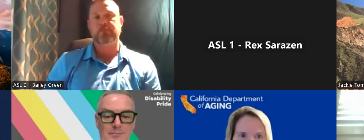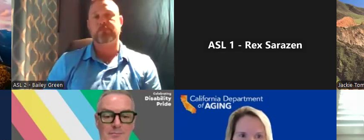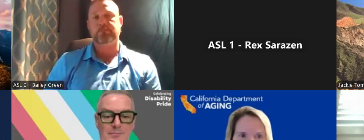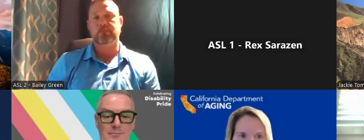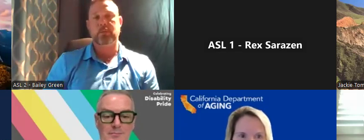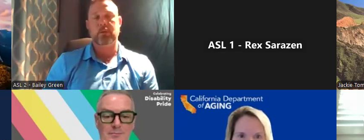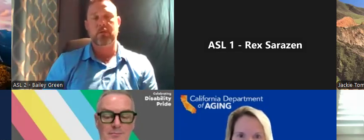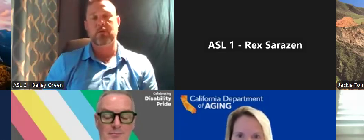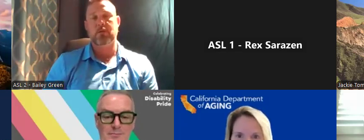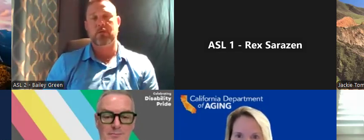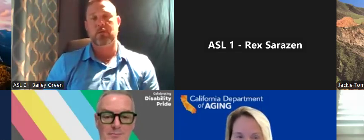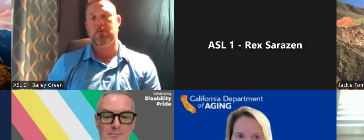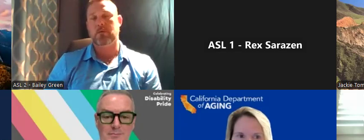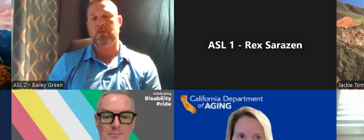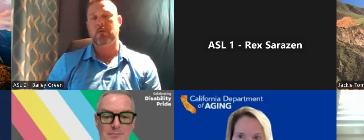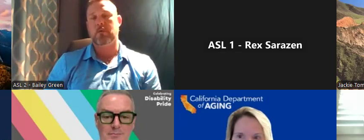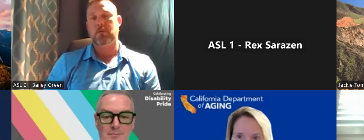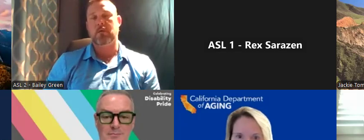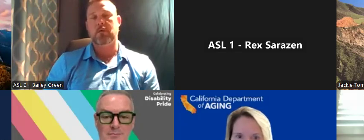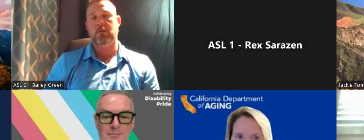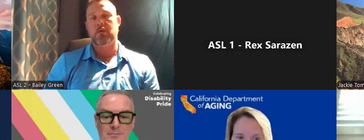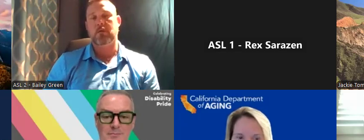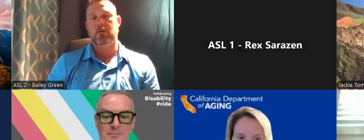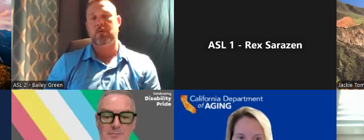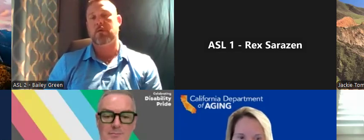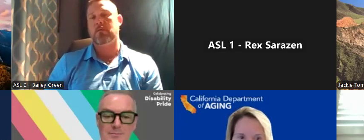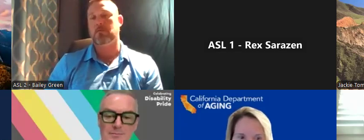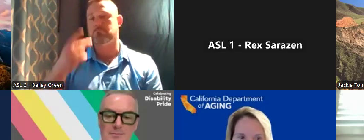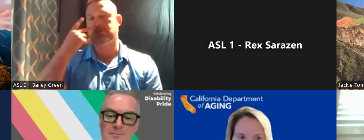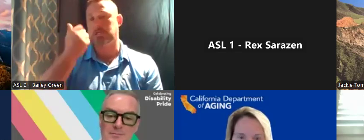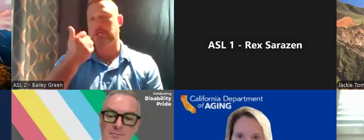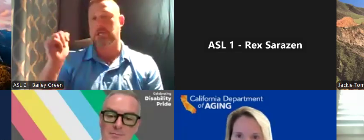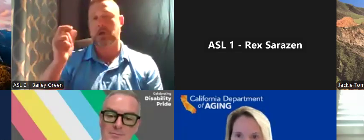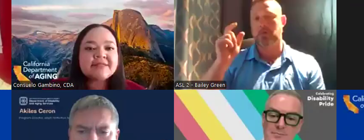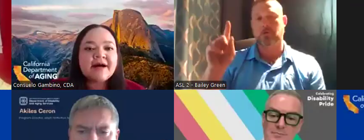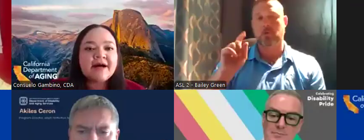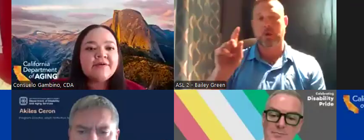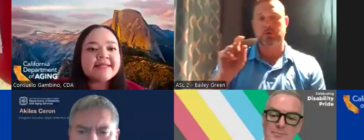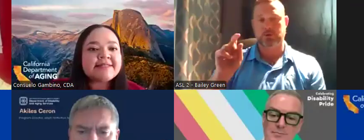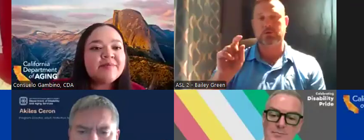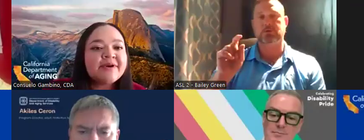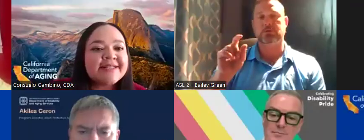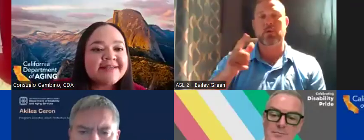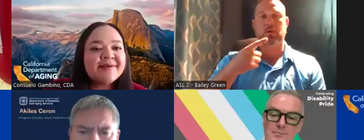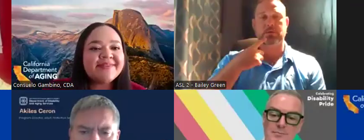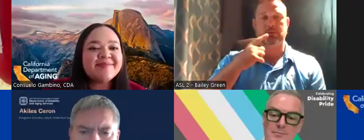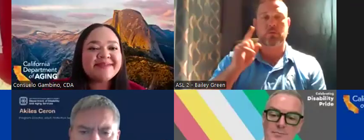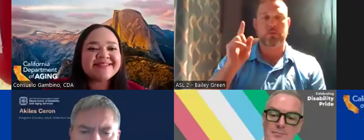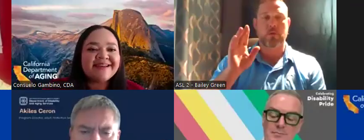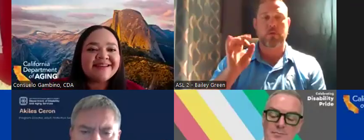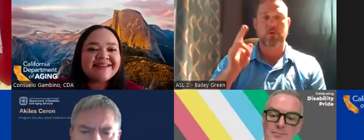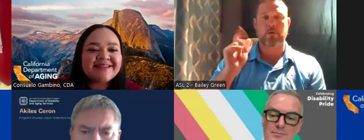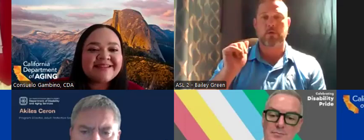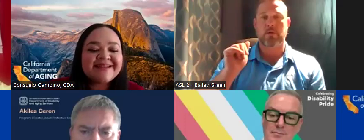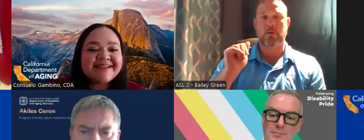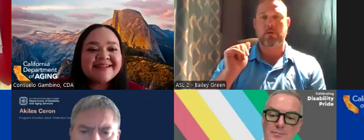Okay. I'm not seeing any other questions or hands raised. So, oh, I see one more actually. Bertha, please